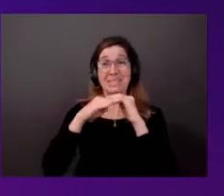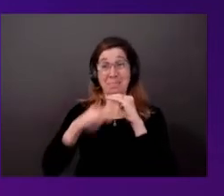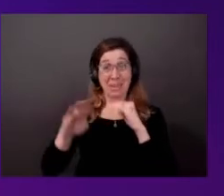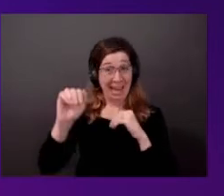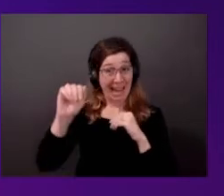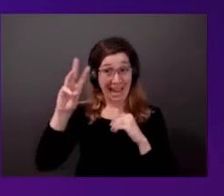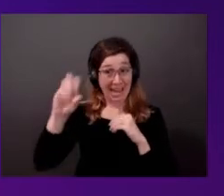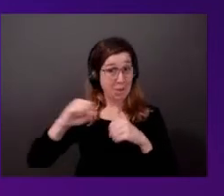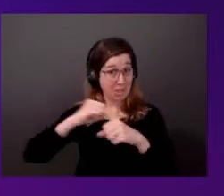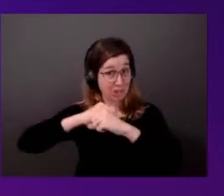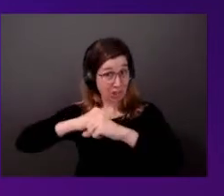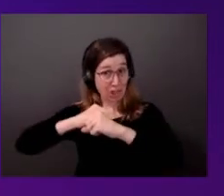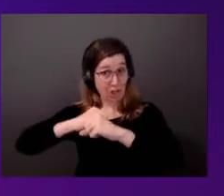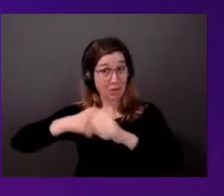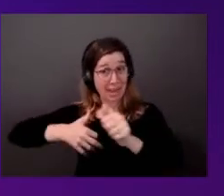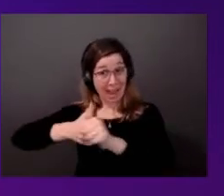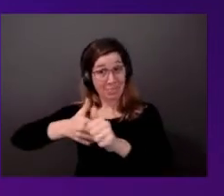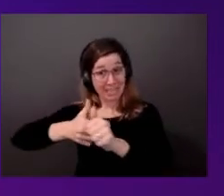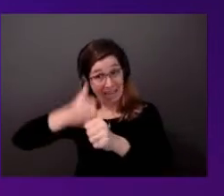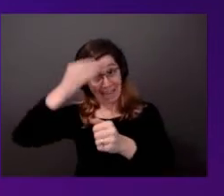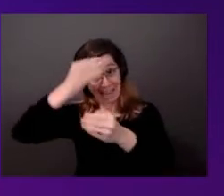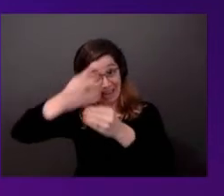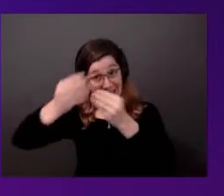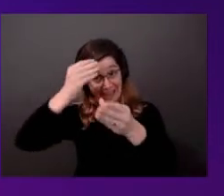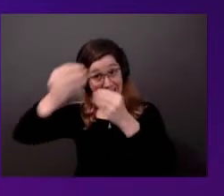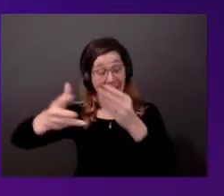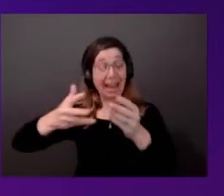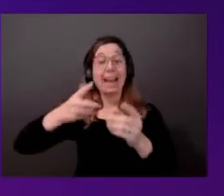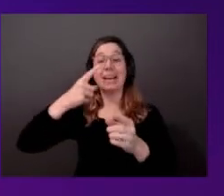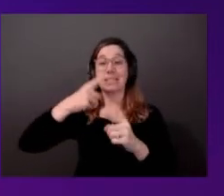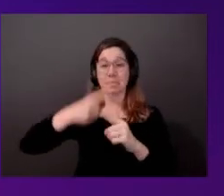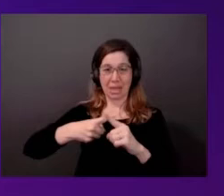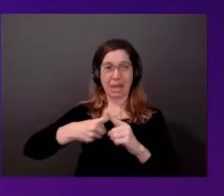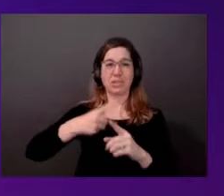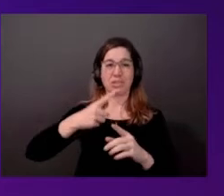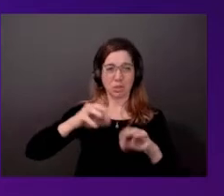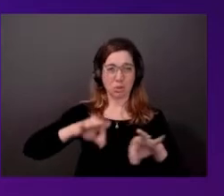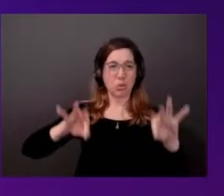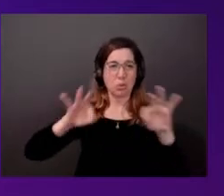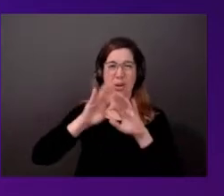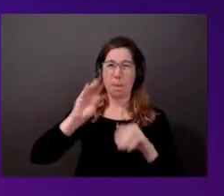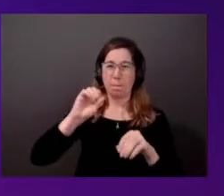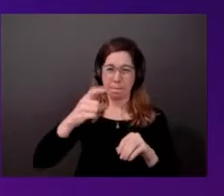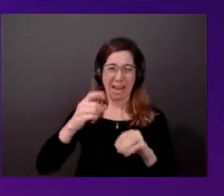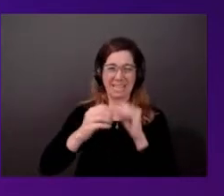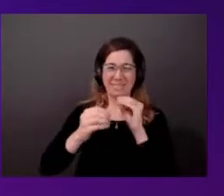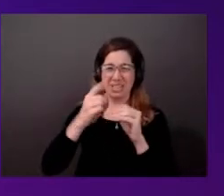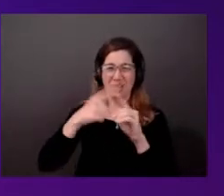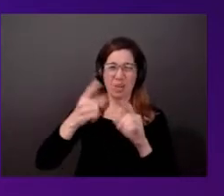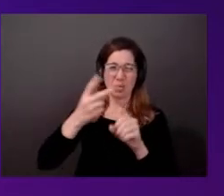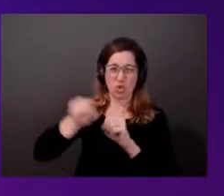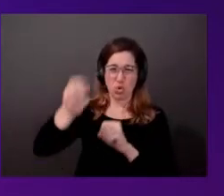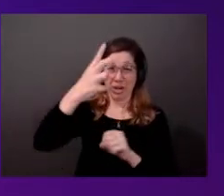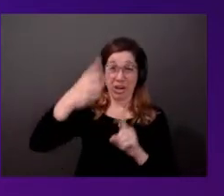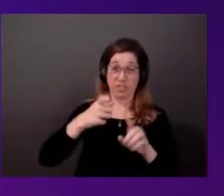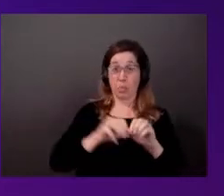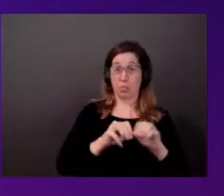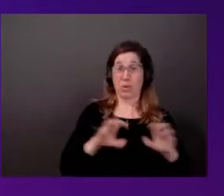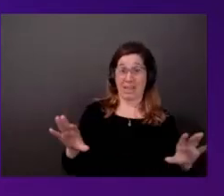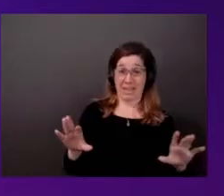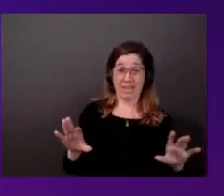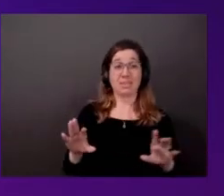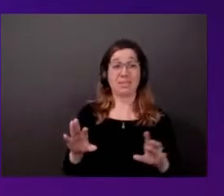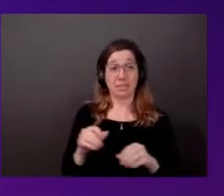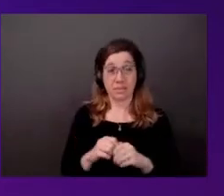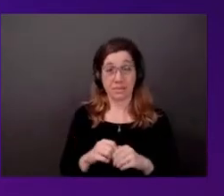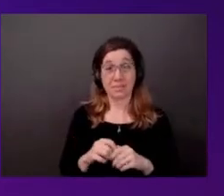and critical bug fixes from 2 years from release. FreeRTOS Extended Maintenance Plan, or EMP, extends LTS for